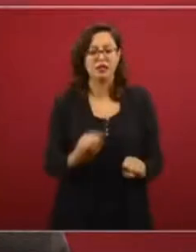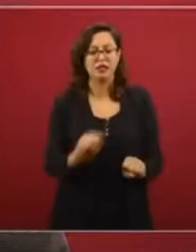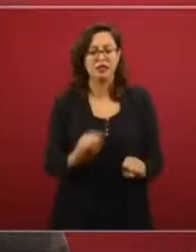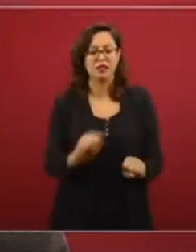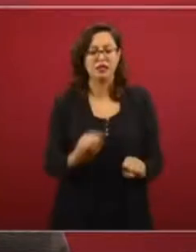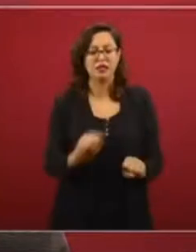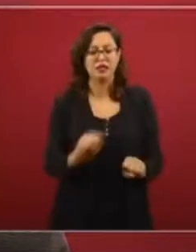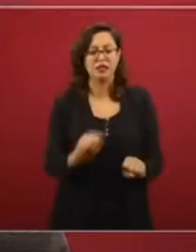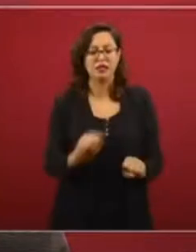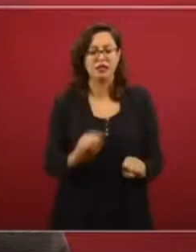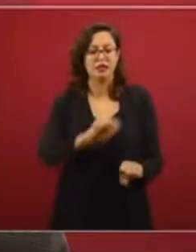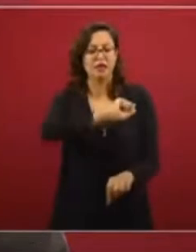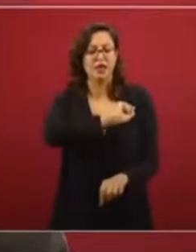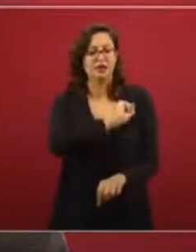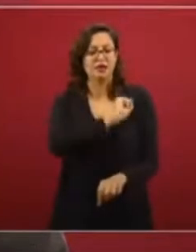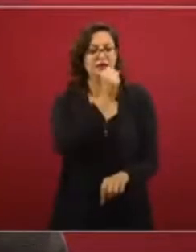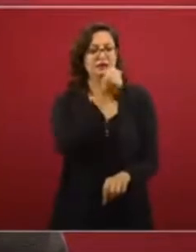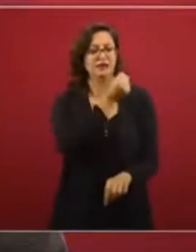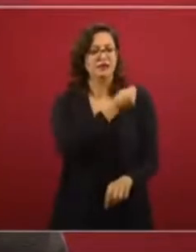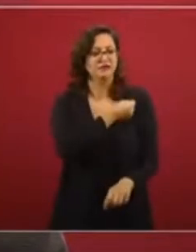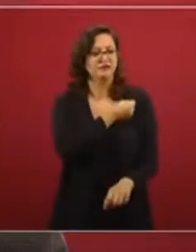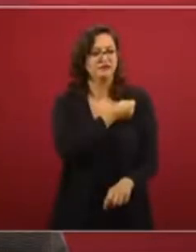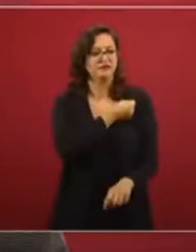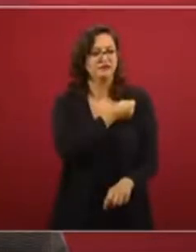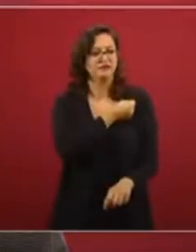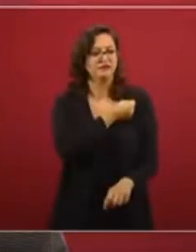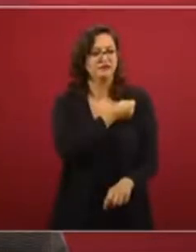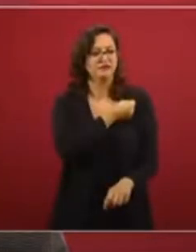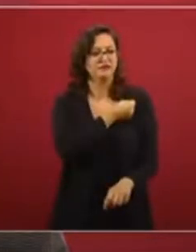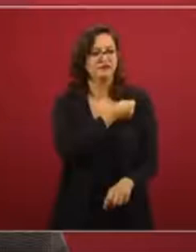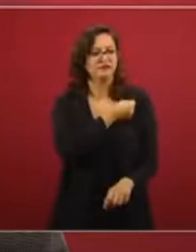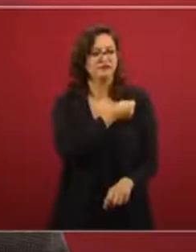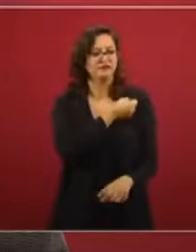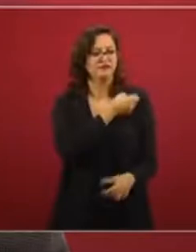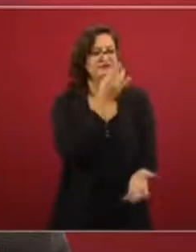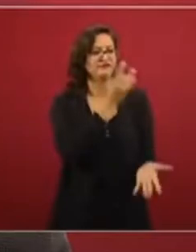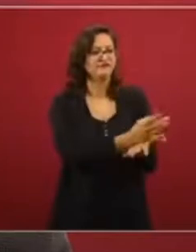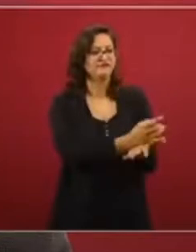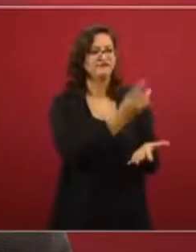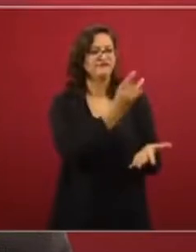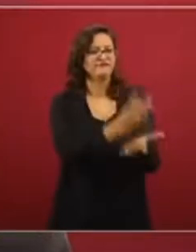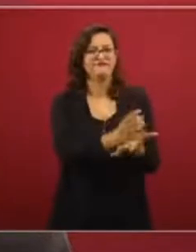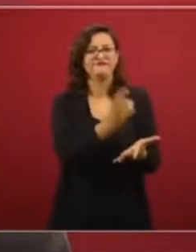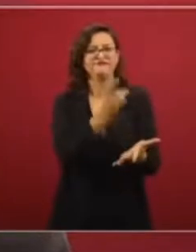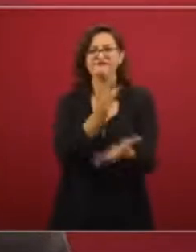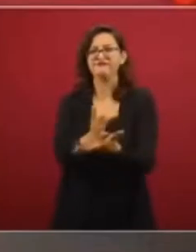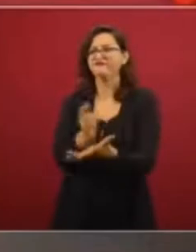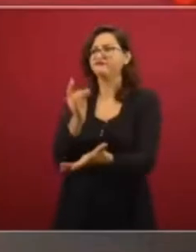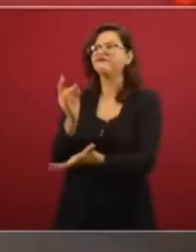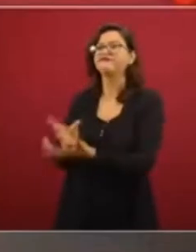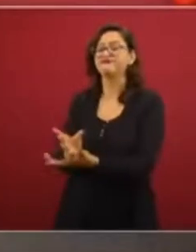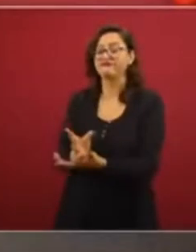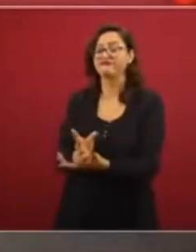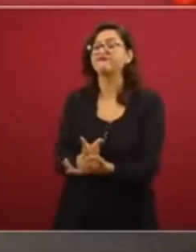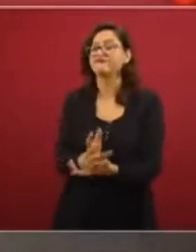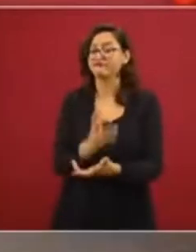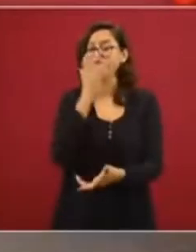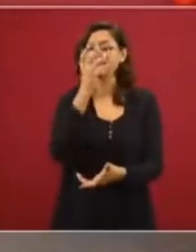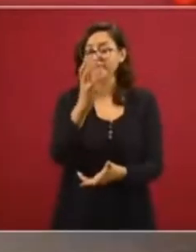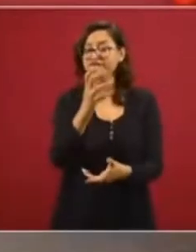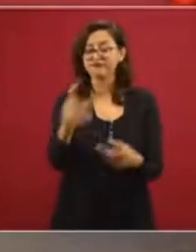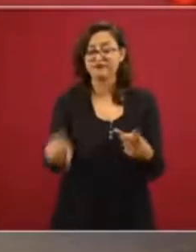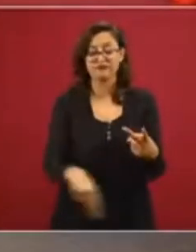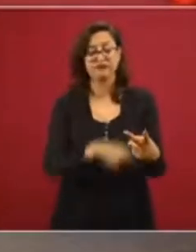country. Sin lugar a dudas. Without a doubt. El segundo, afortunadamente